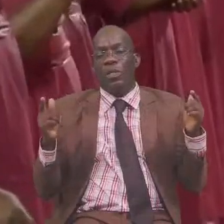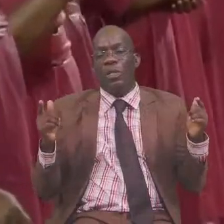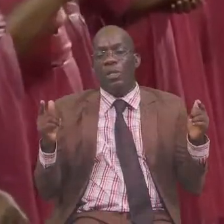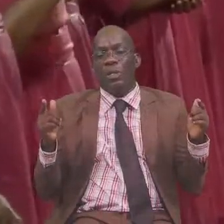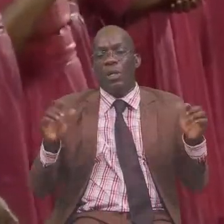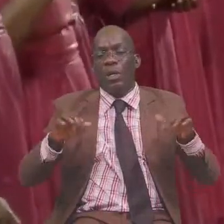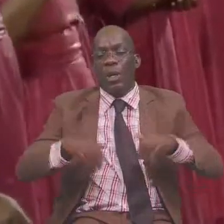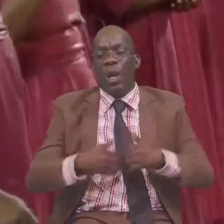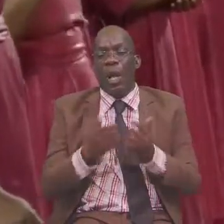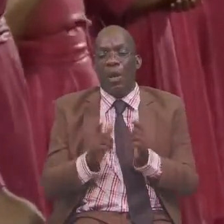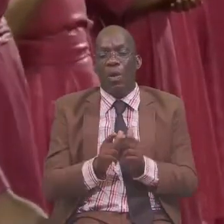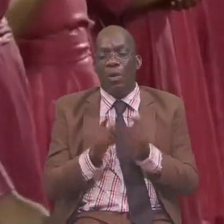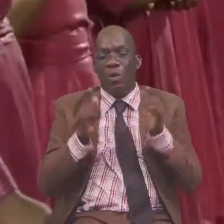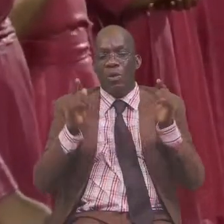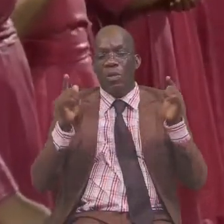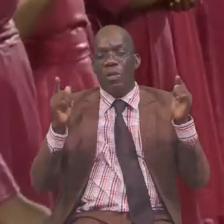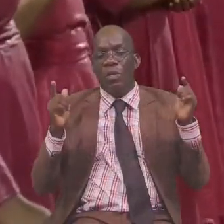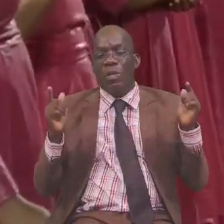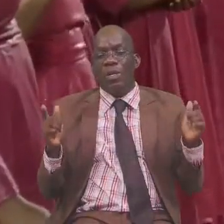how